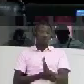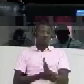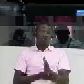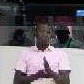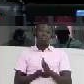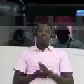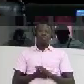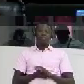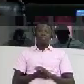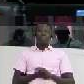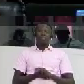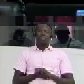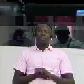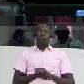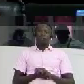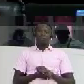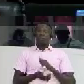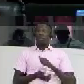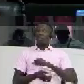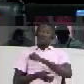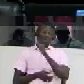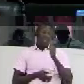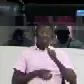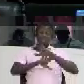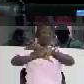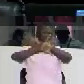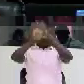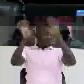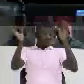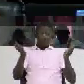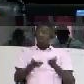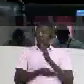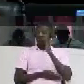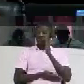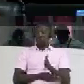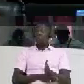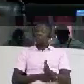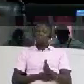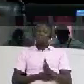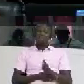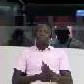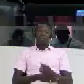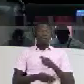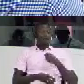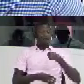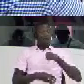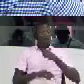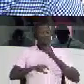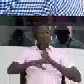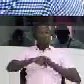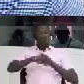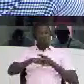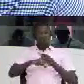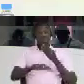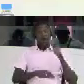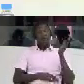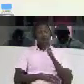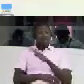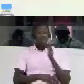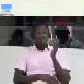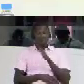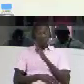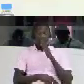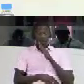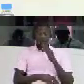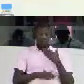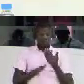dëgga. and the whole truth. te dëgga rek nga fi war a wax. And I must warn you that lying on the oath before the commission